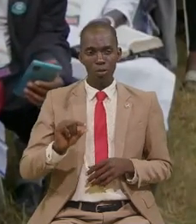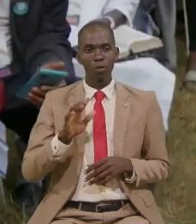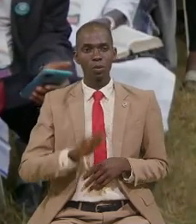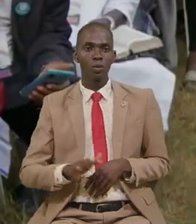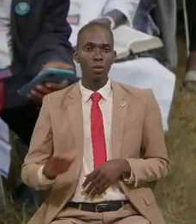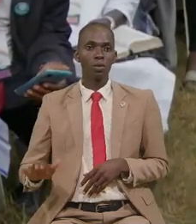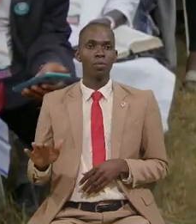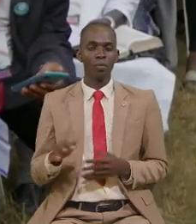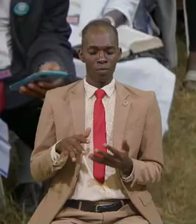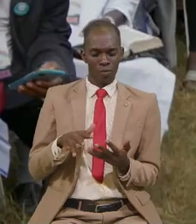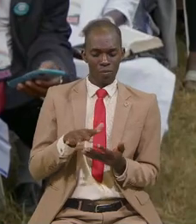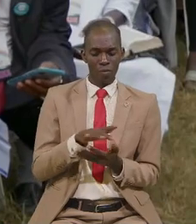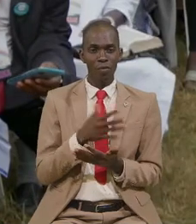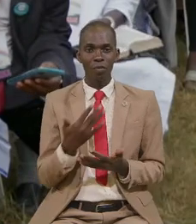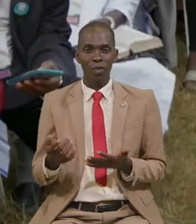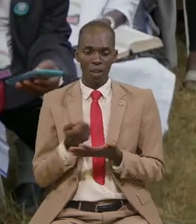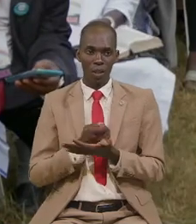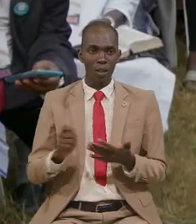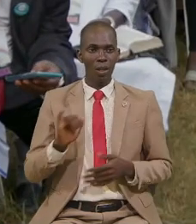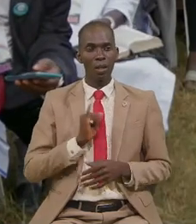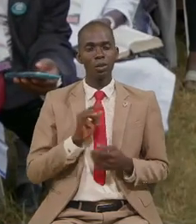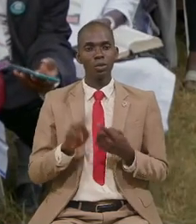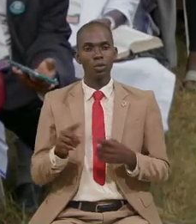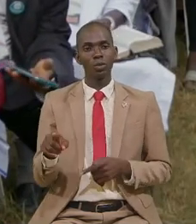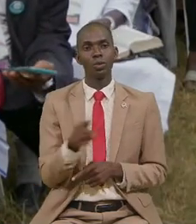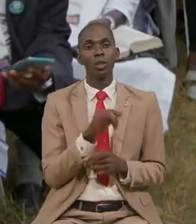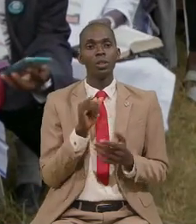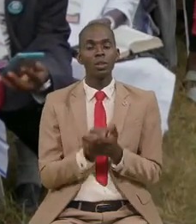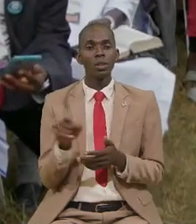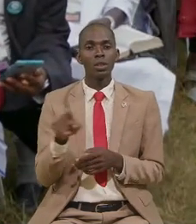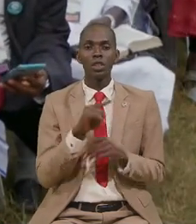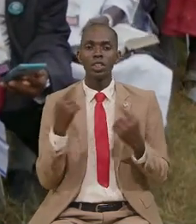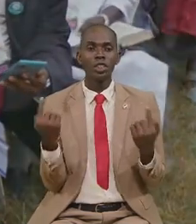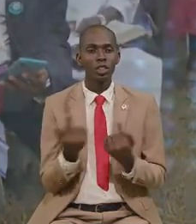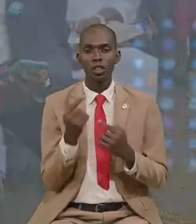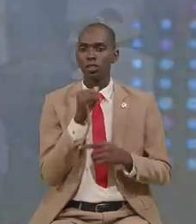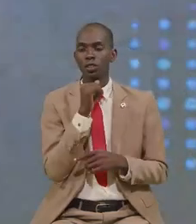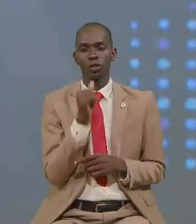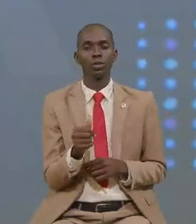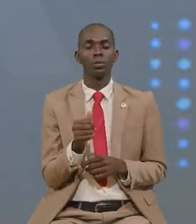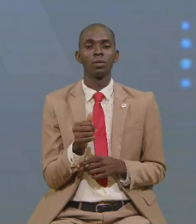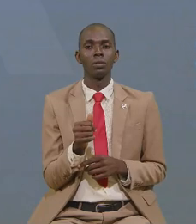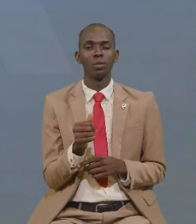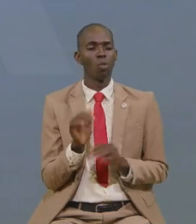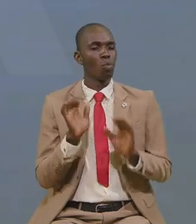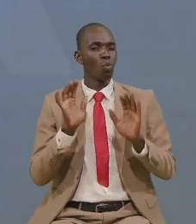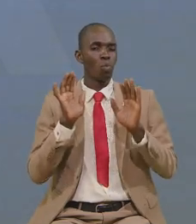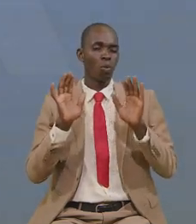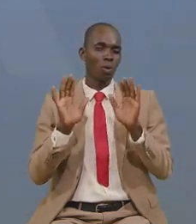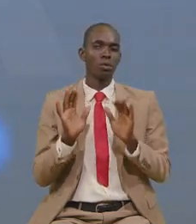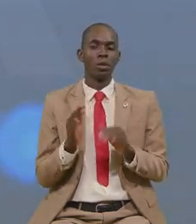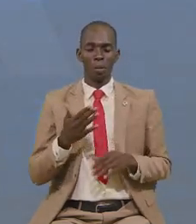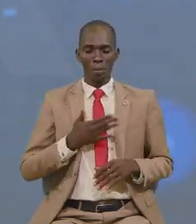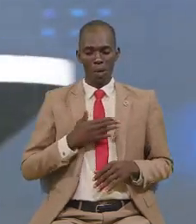this seeks right eye unto you, that ye sin not. Wonderful. My little